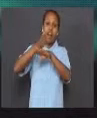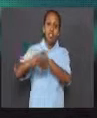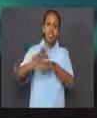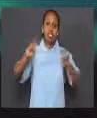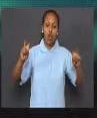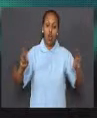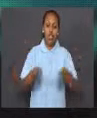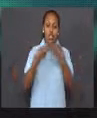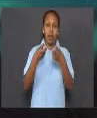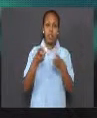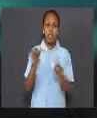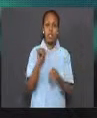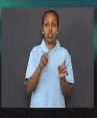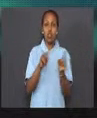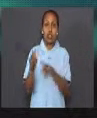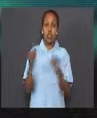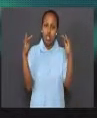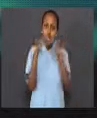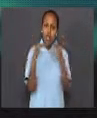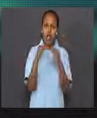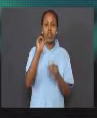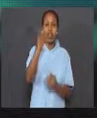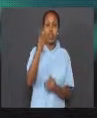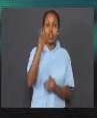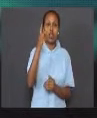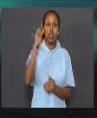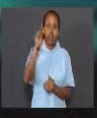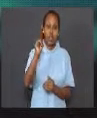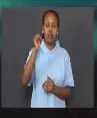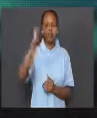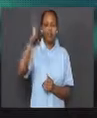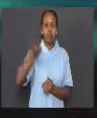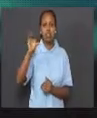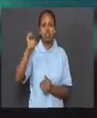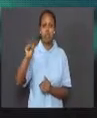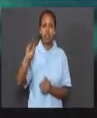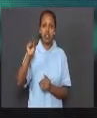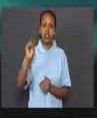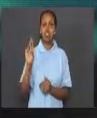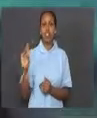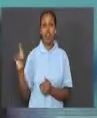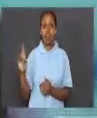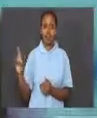collision must also equal 10 kilogram meters per second to the right.